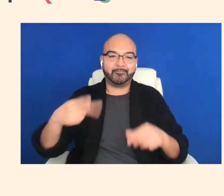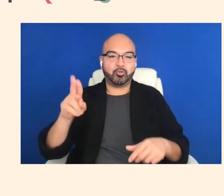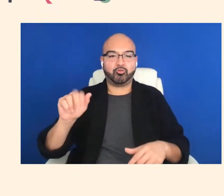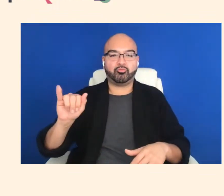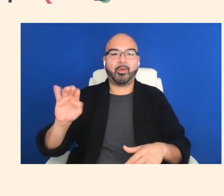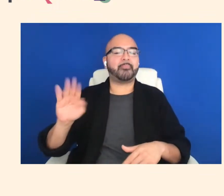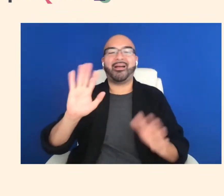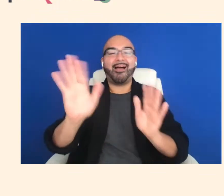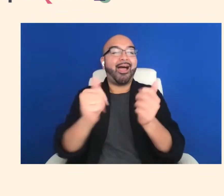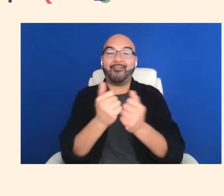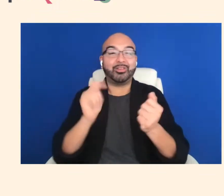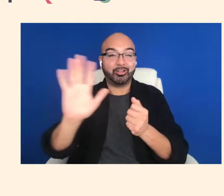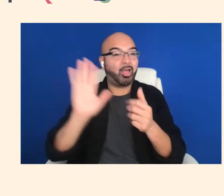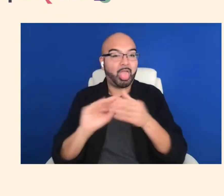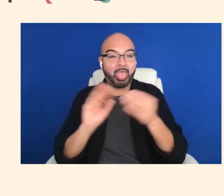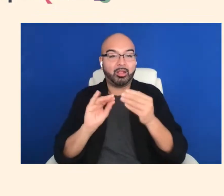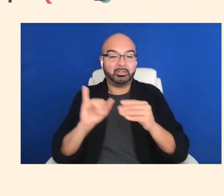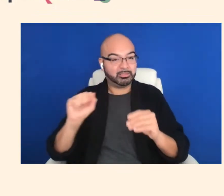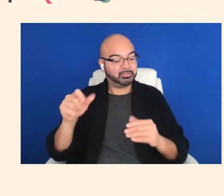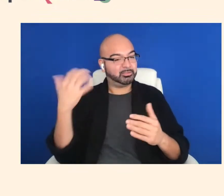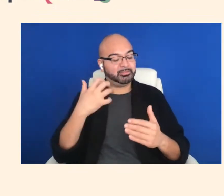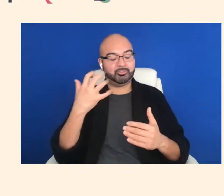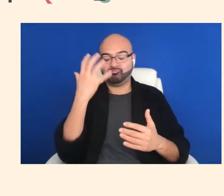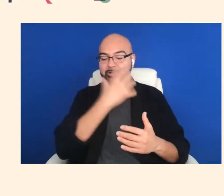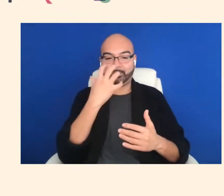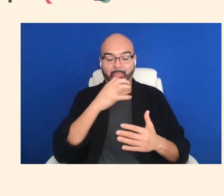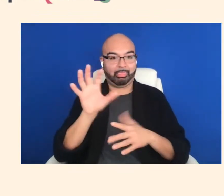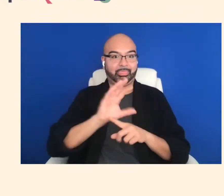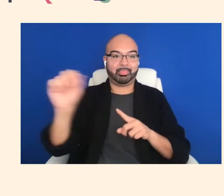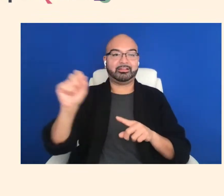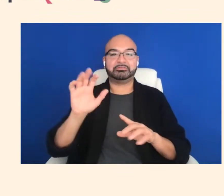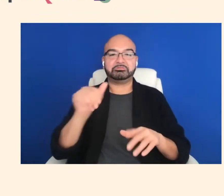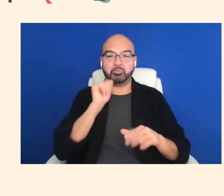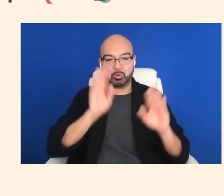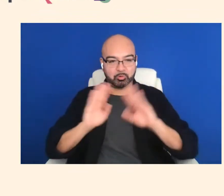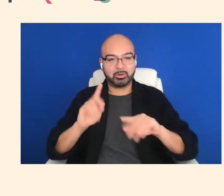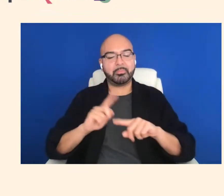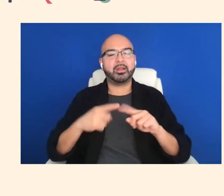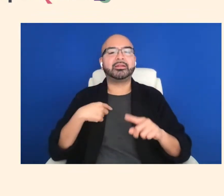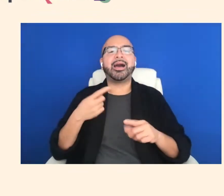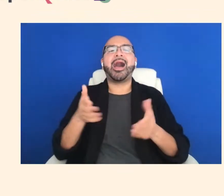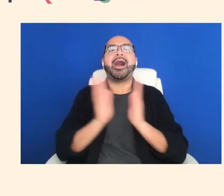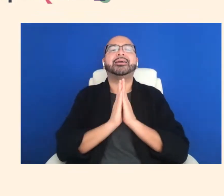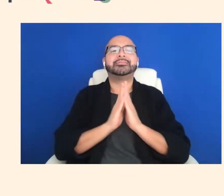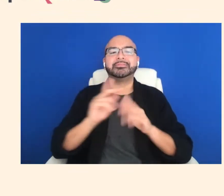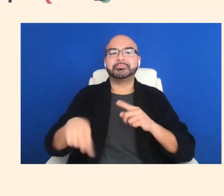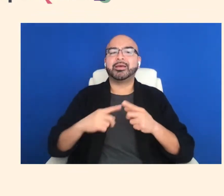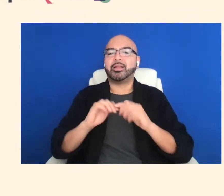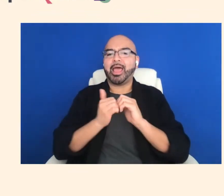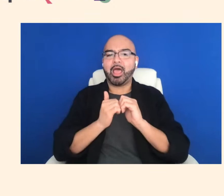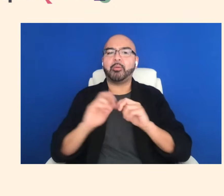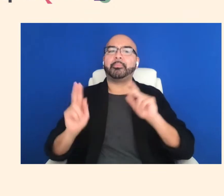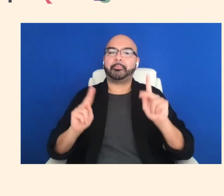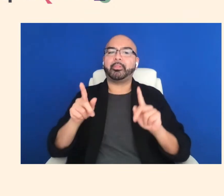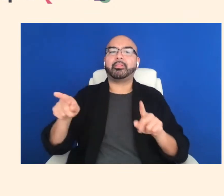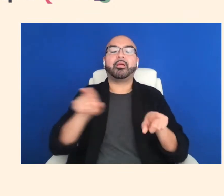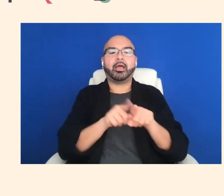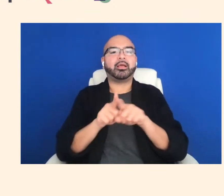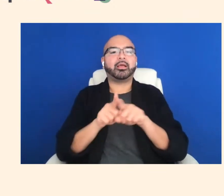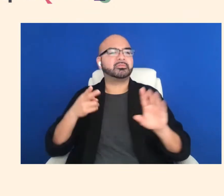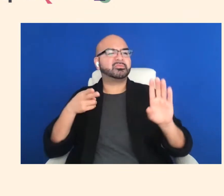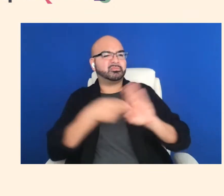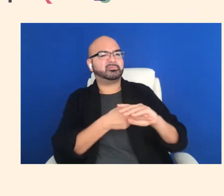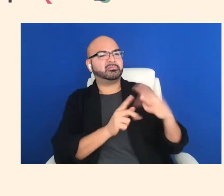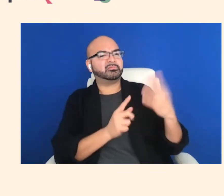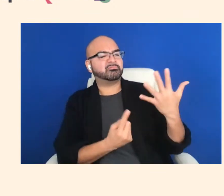is incredible. So don't even fret. But I was just asking about the ways people, as they're moving through these systems and then Yeah.